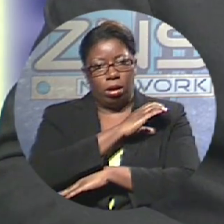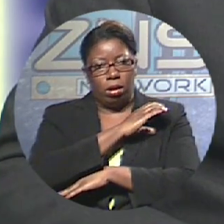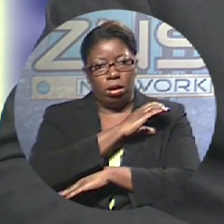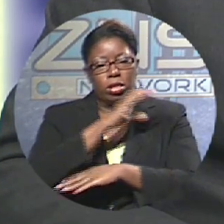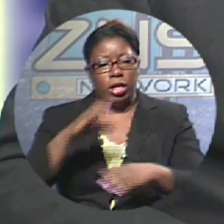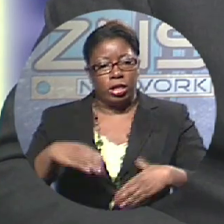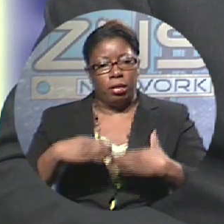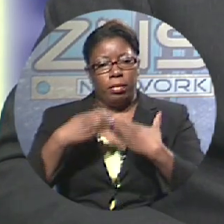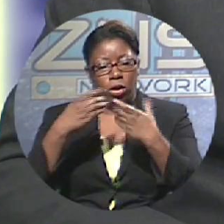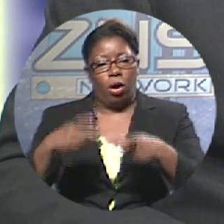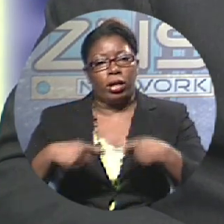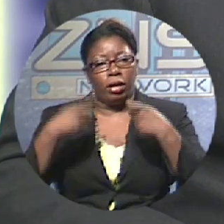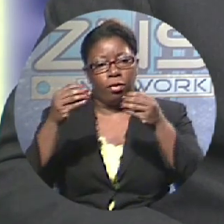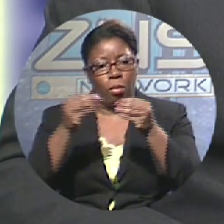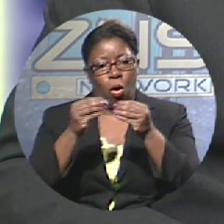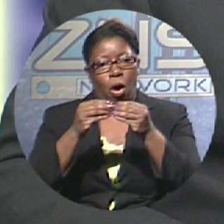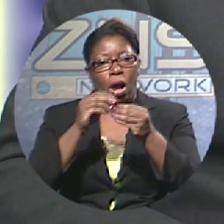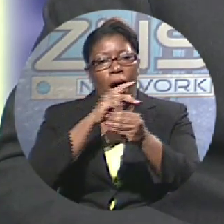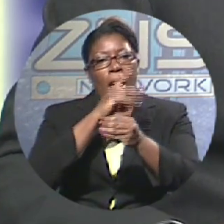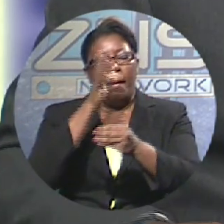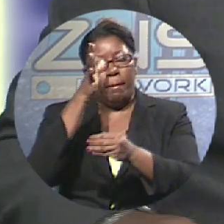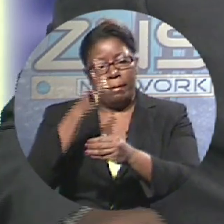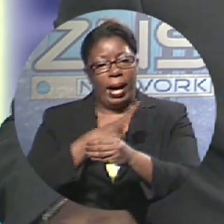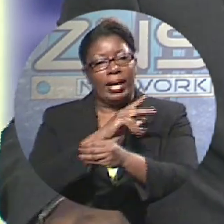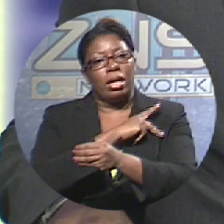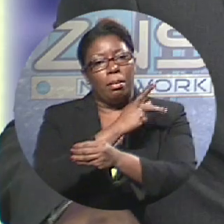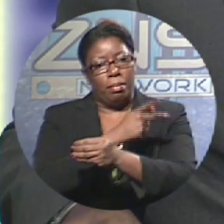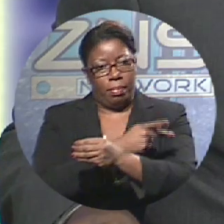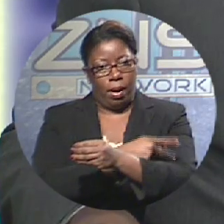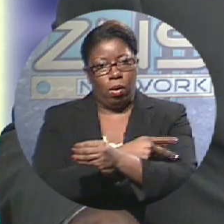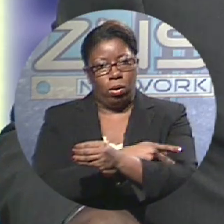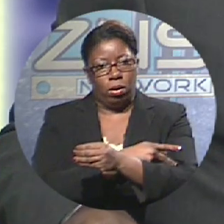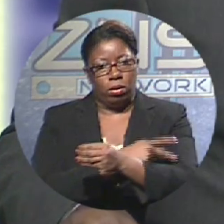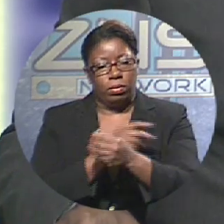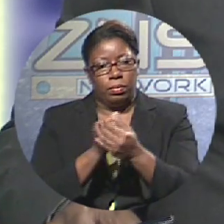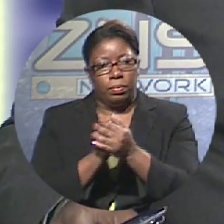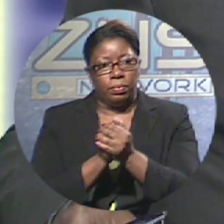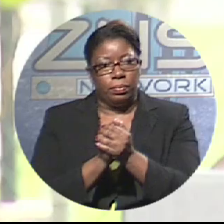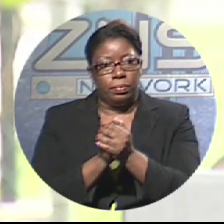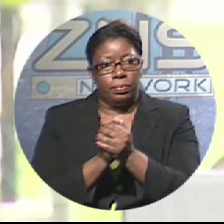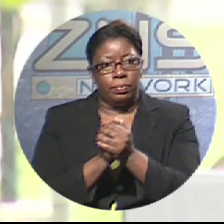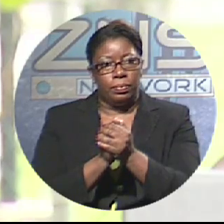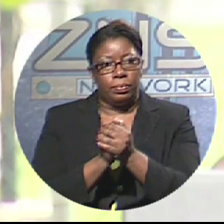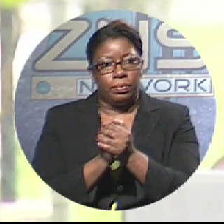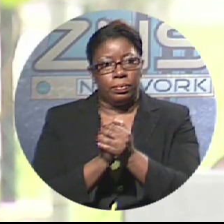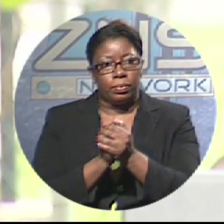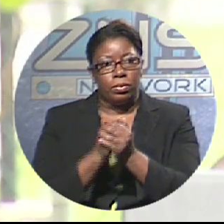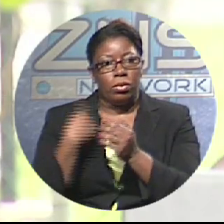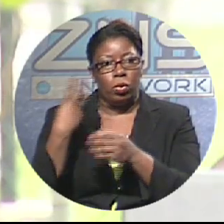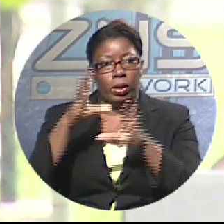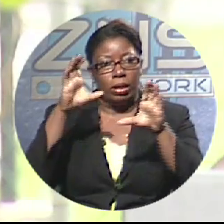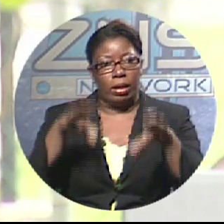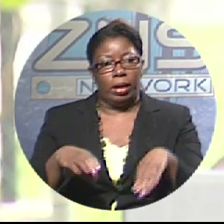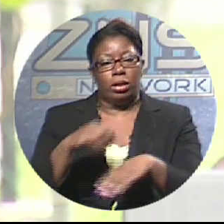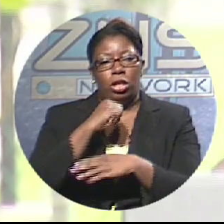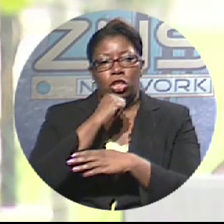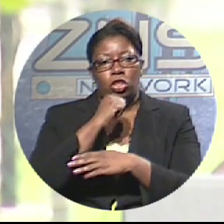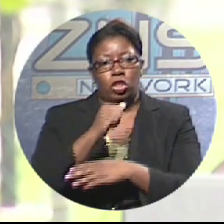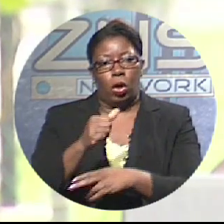manpower to get the crime problem under control. Jimenita Swain reports. We cannot